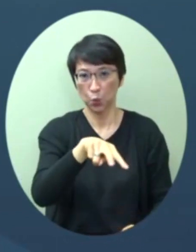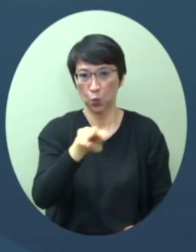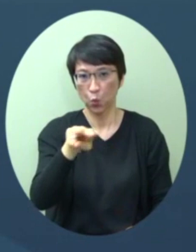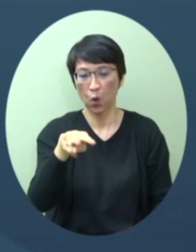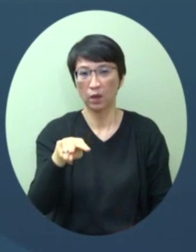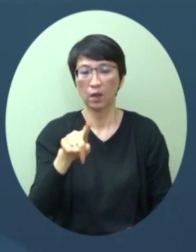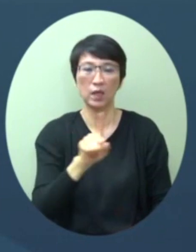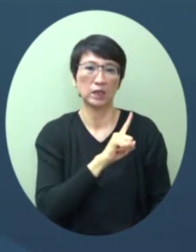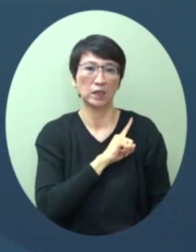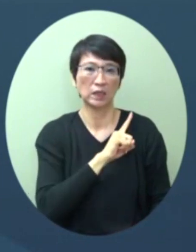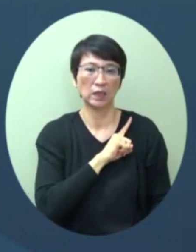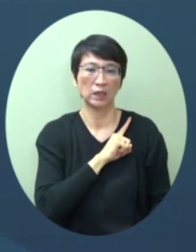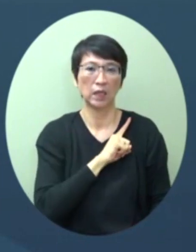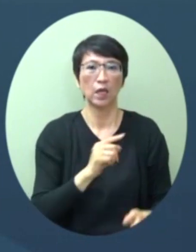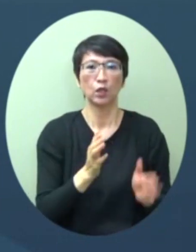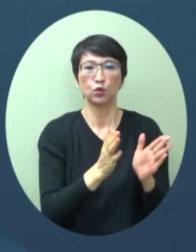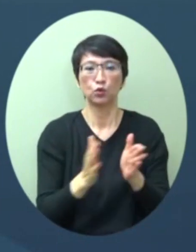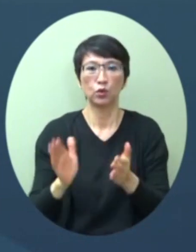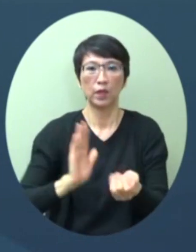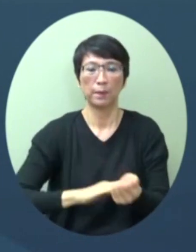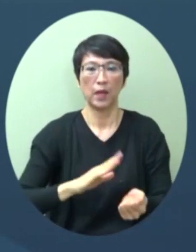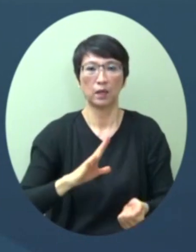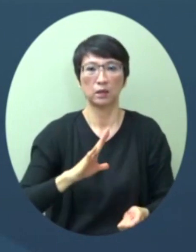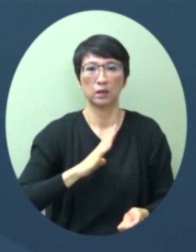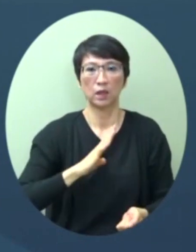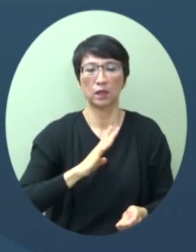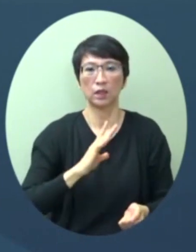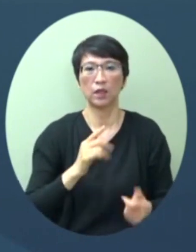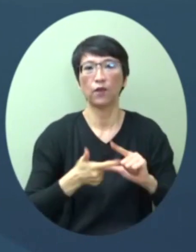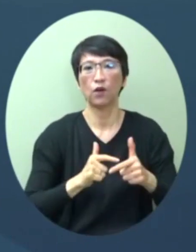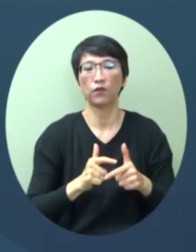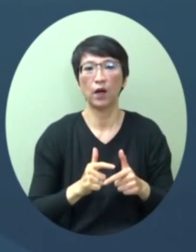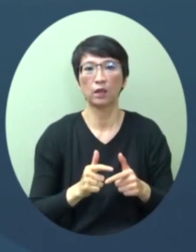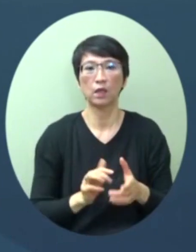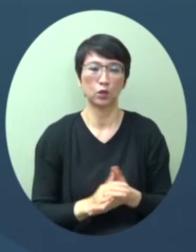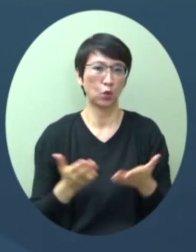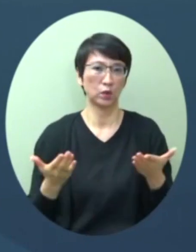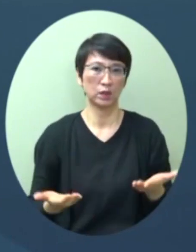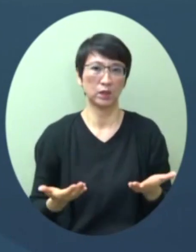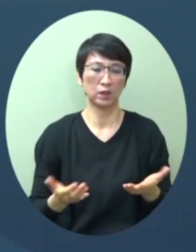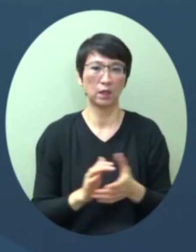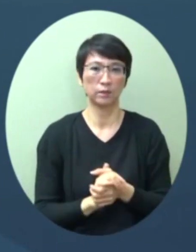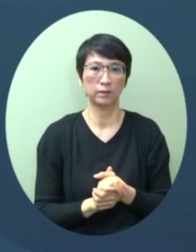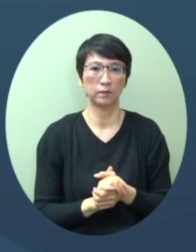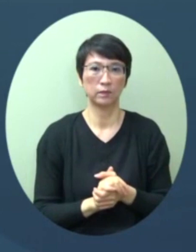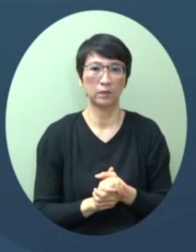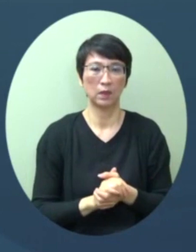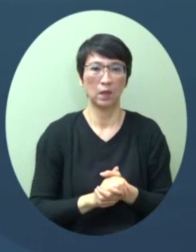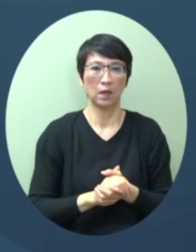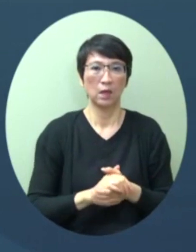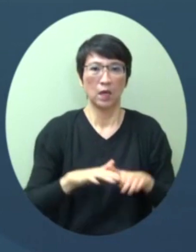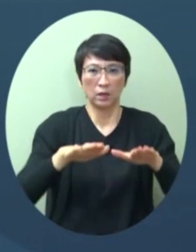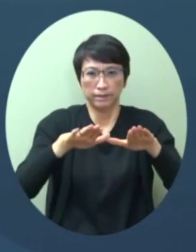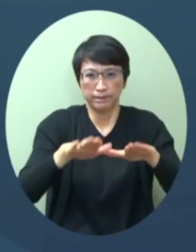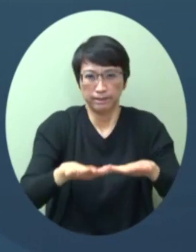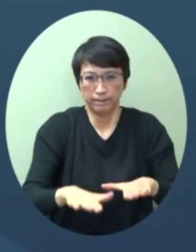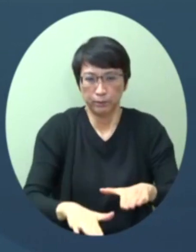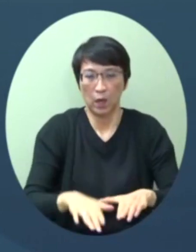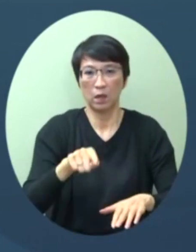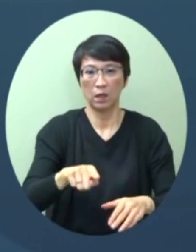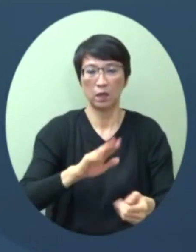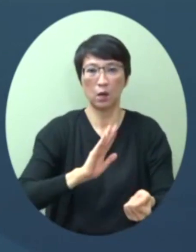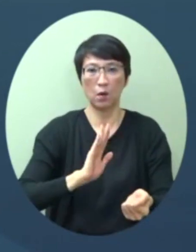and so far our measures to contain the spread of a disease remains a legitimate and valid one